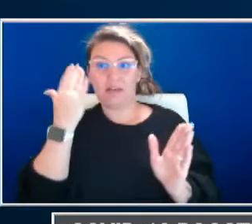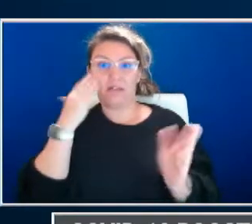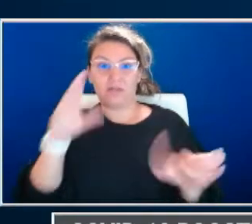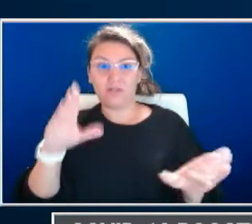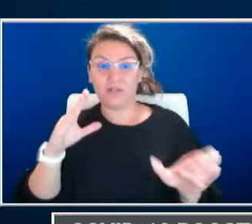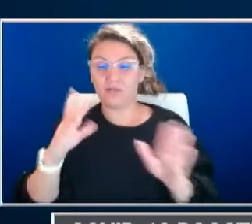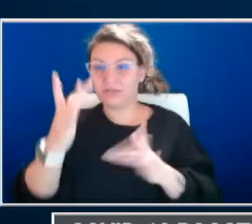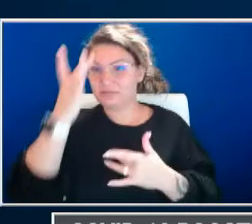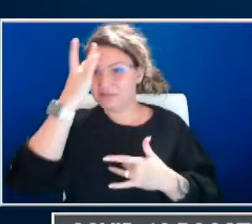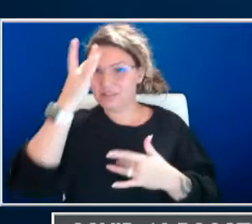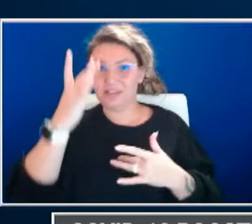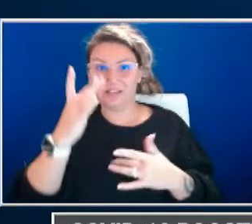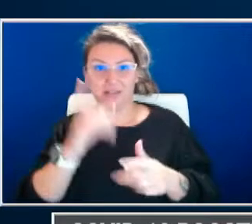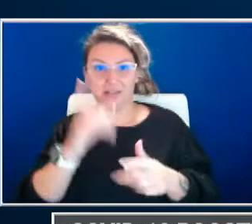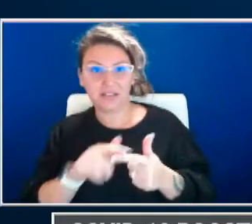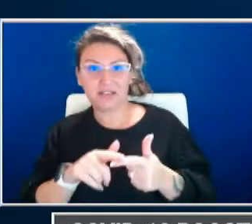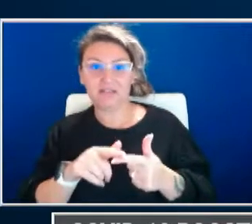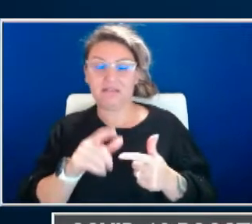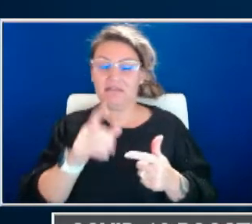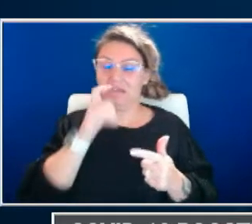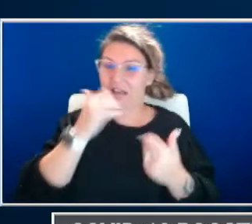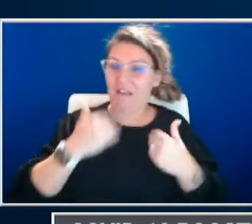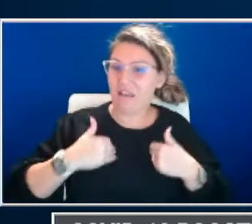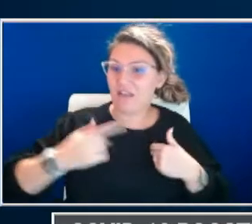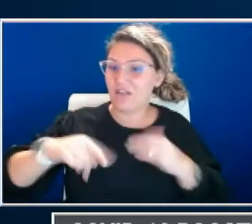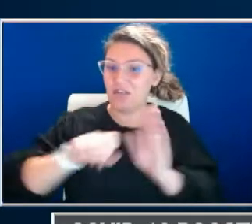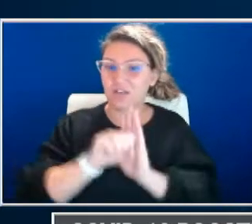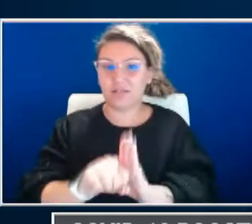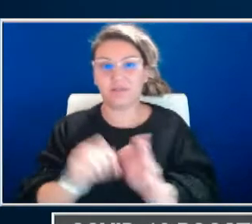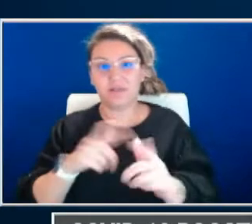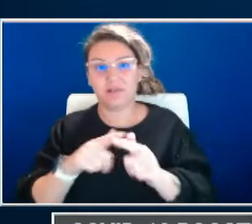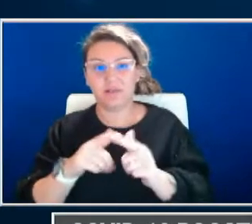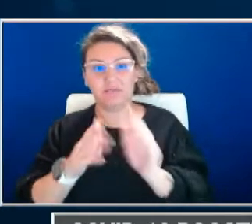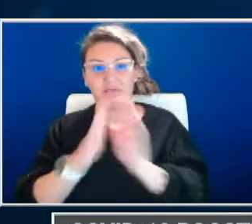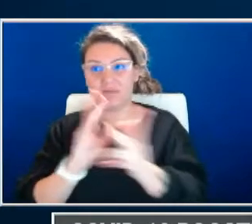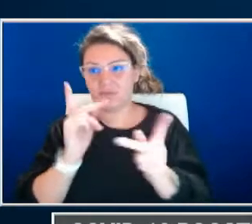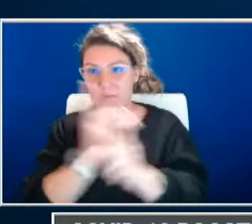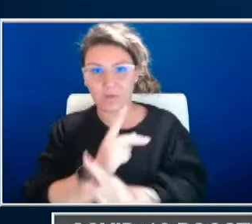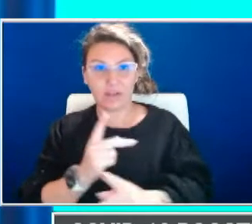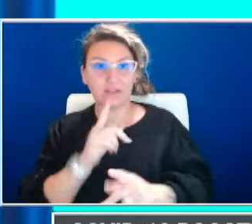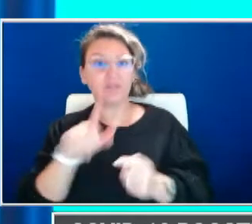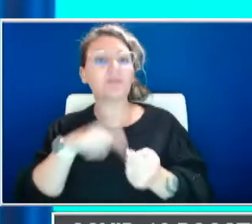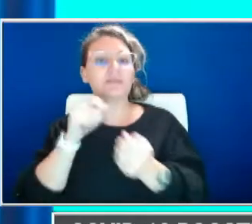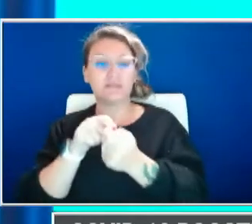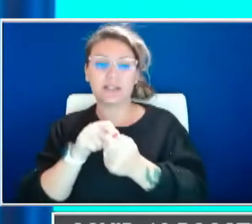symptoms or signs, and you can miss something and then it goes too far. Exactly. So I'm glad that,